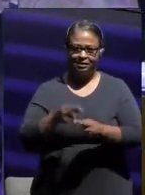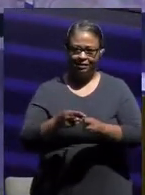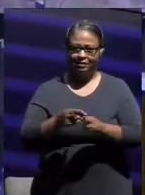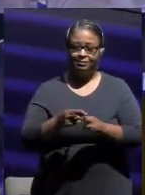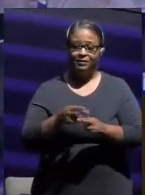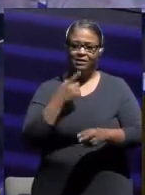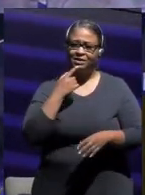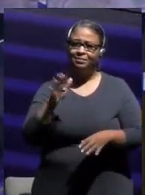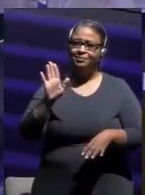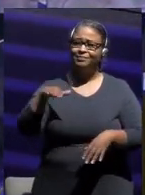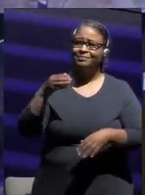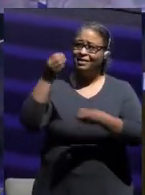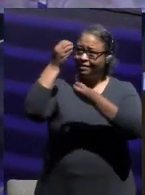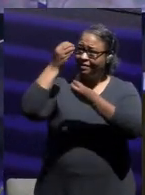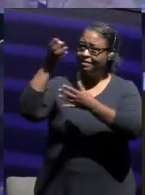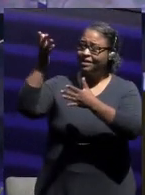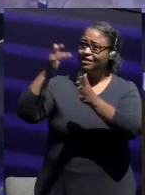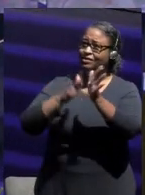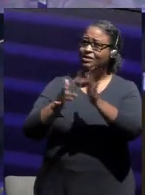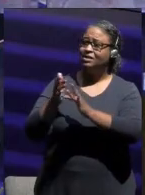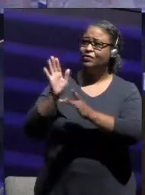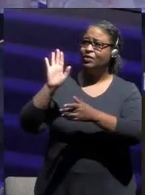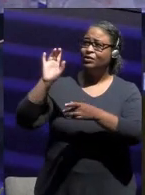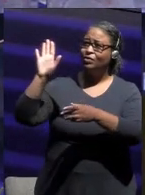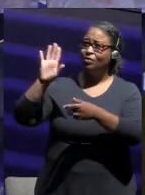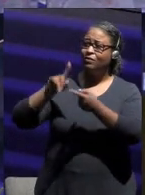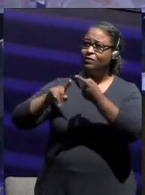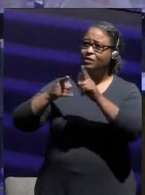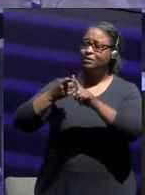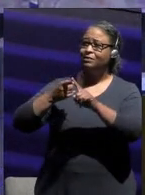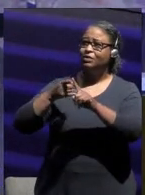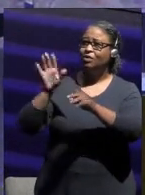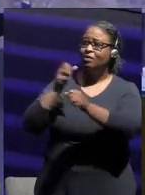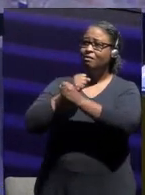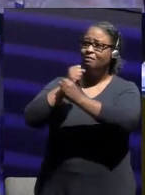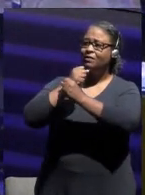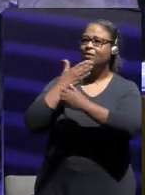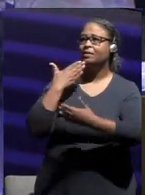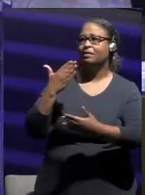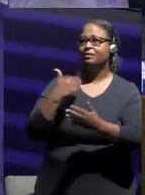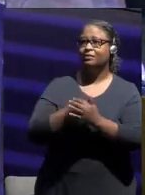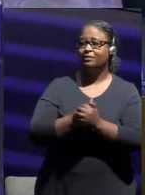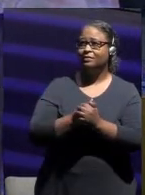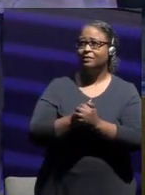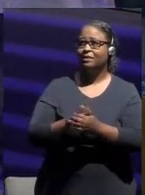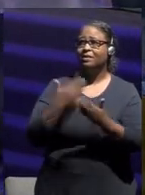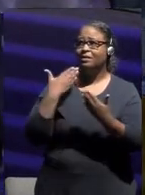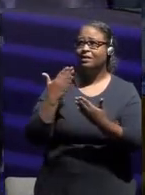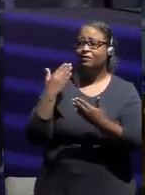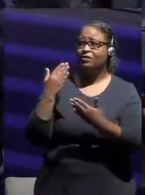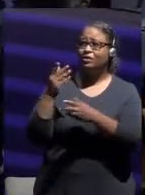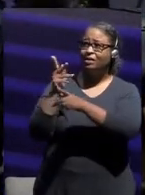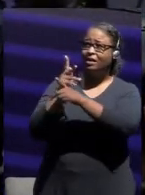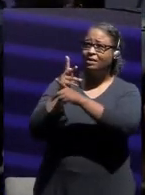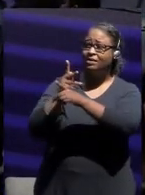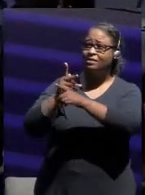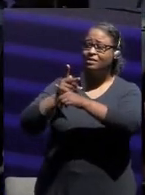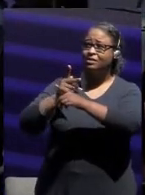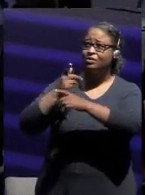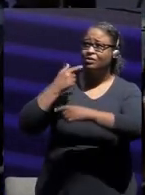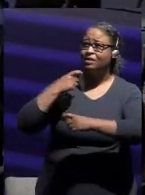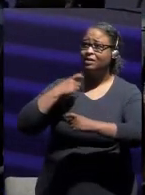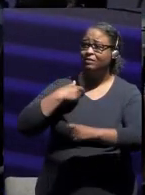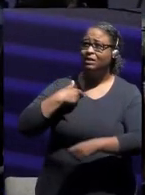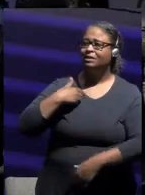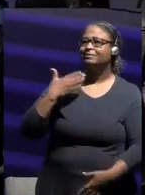say, thank you, Jesus, for your friendship. Thank you, Jesus, for your love. Thank you, Jesus, for your kindness. Thank